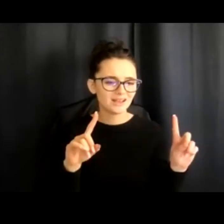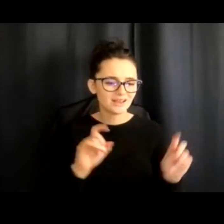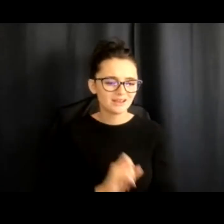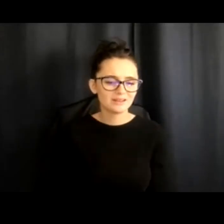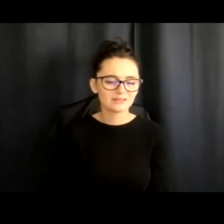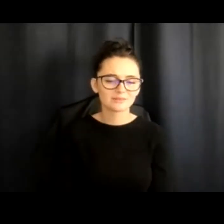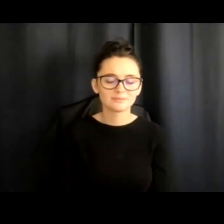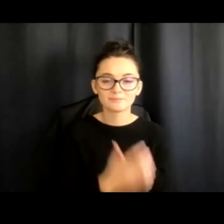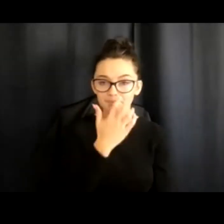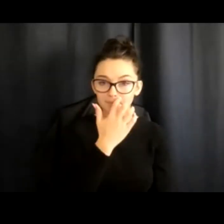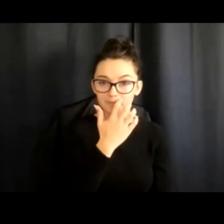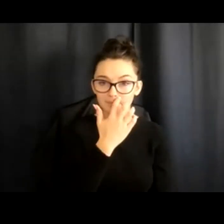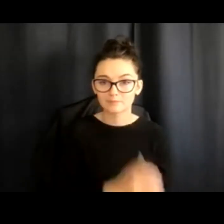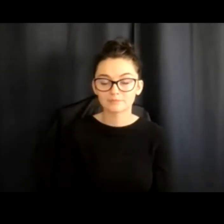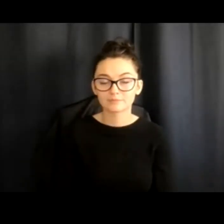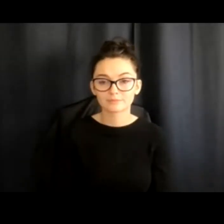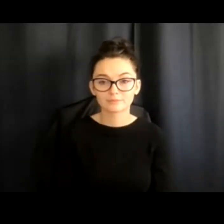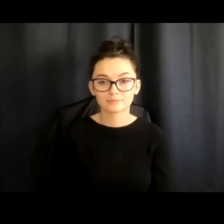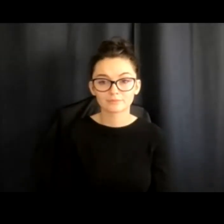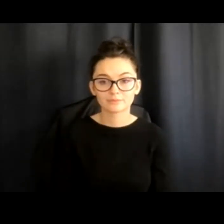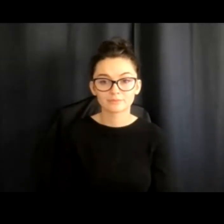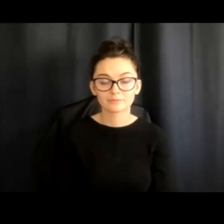in the video we saw